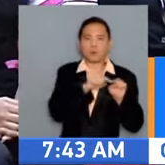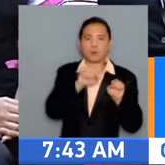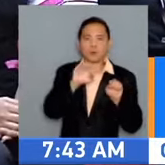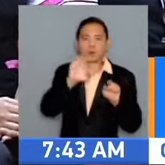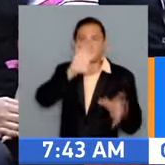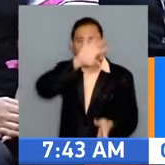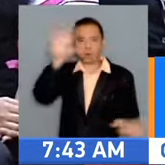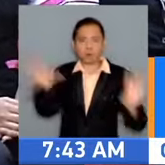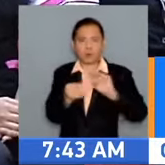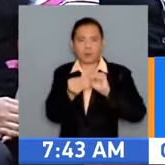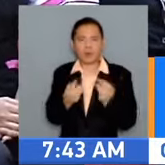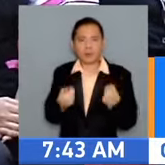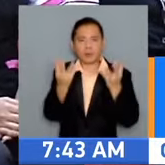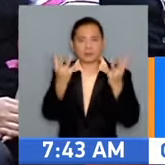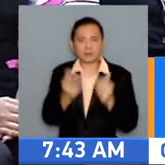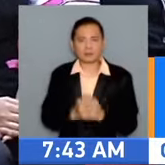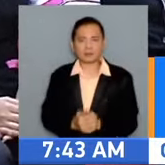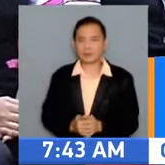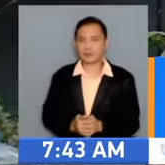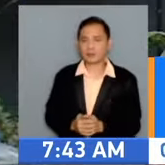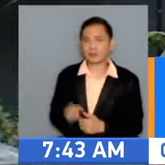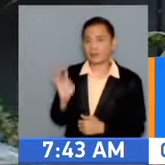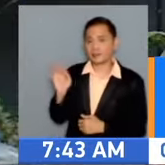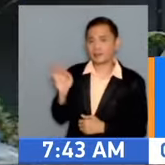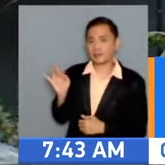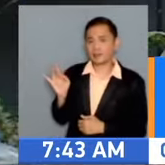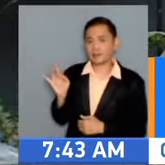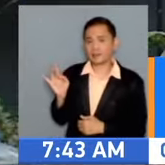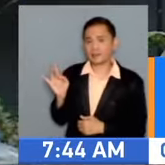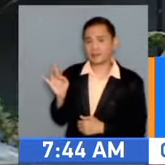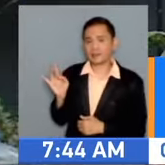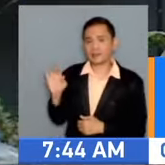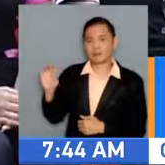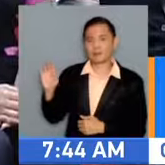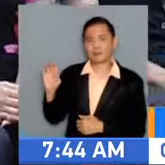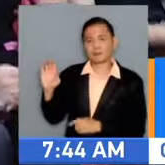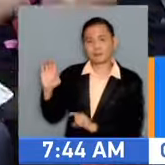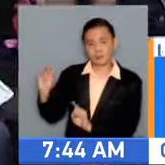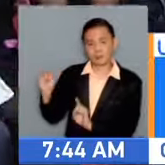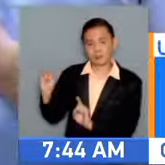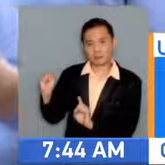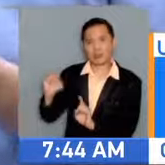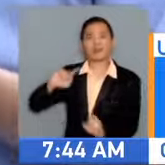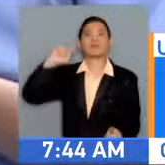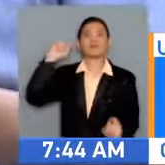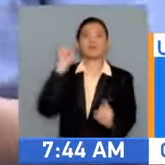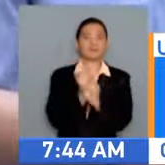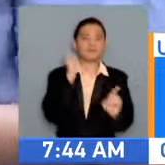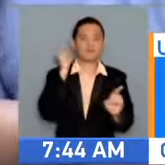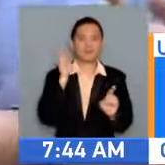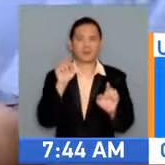I'm sorry? 80 centimeters. 80 centimeters is correct. Wow.